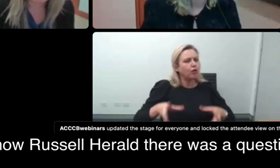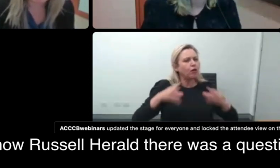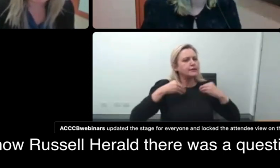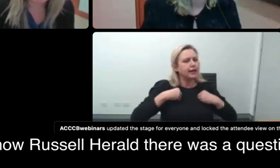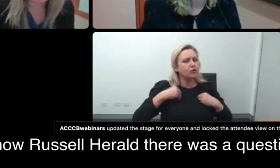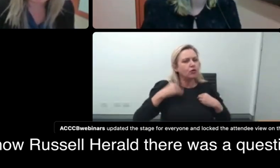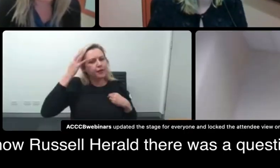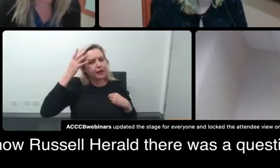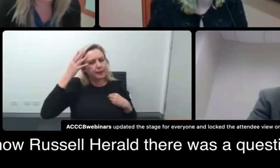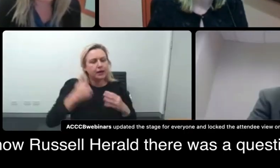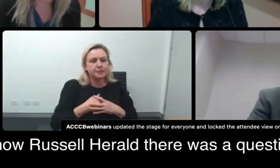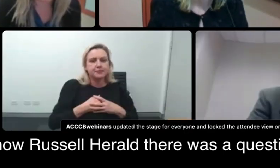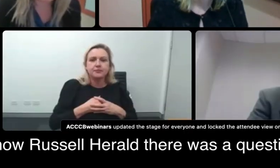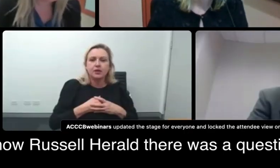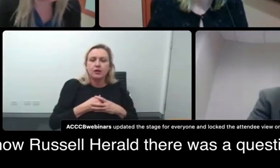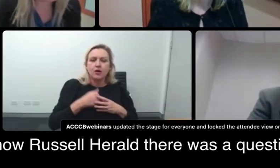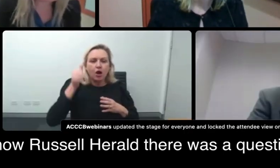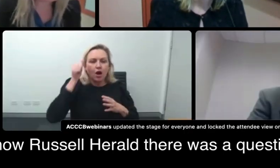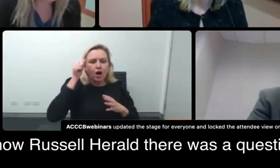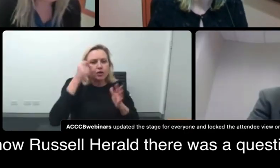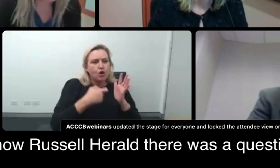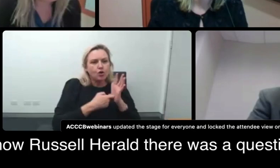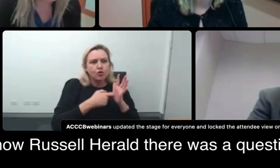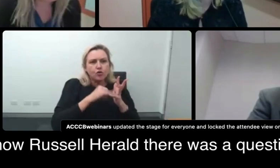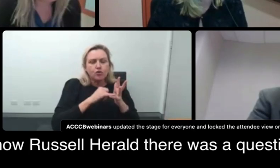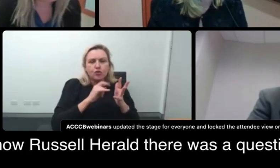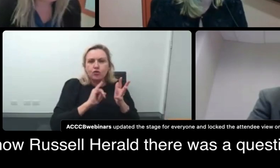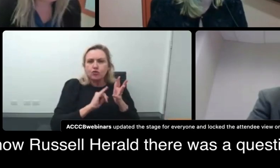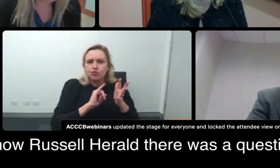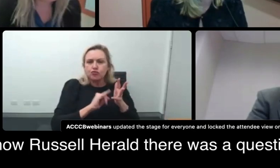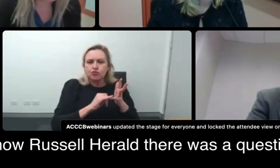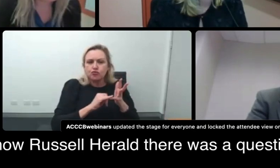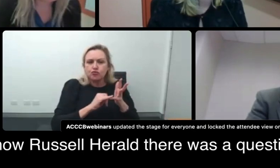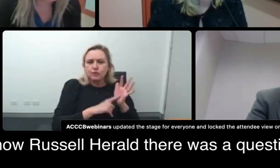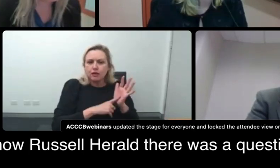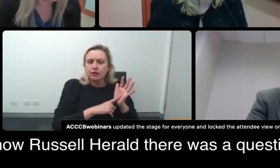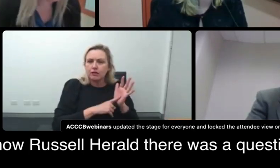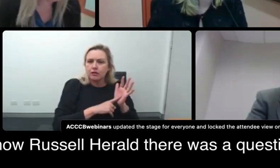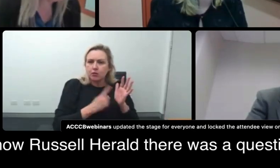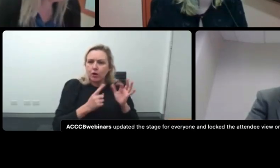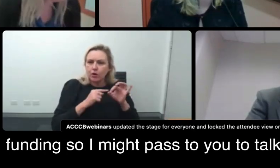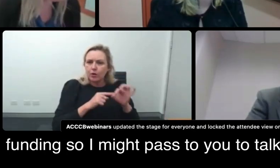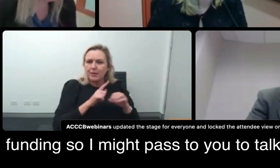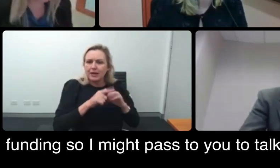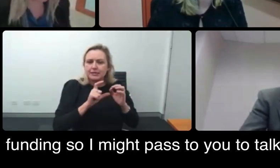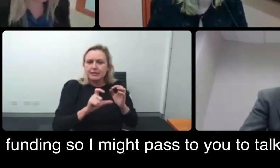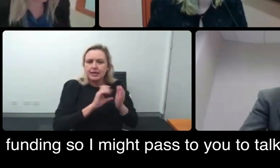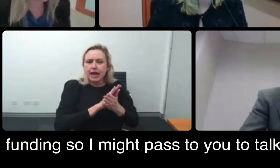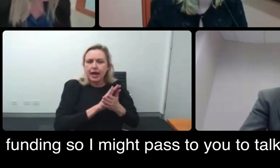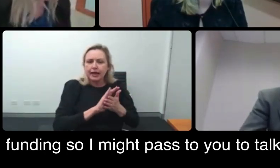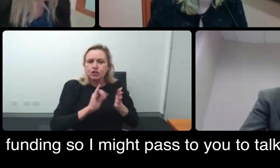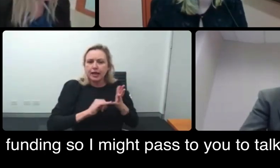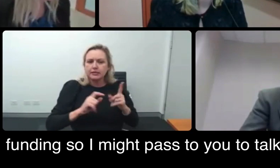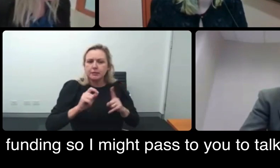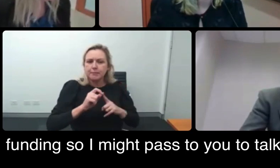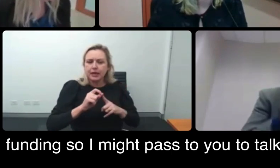I know Russel Herald, there was a question about CHSP growth